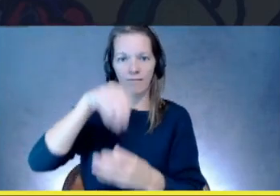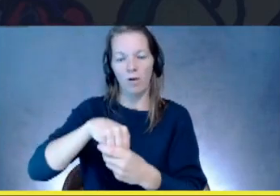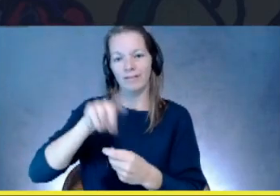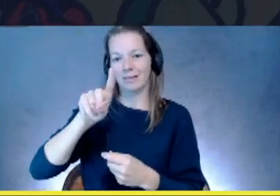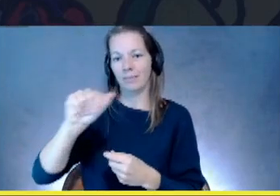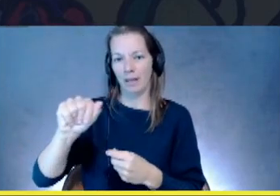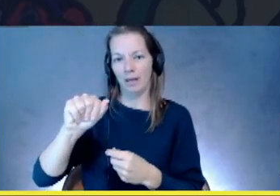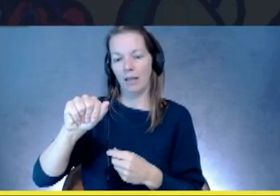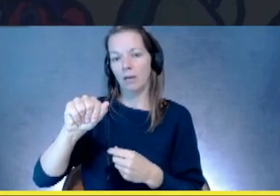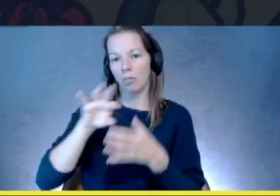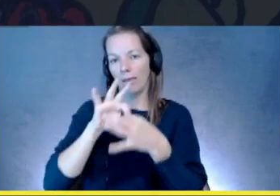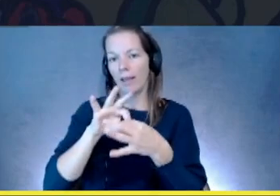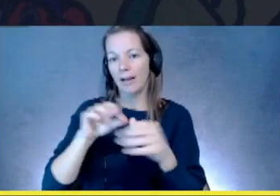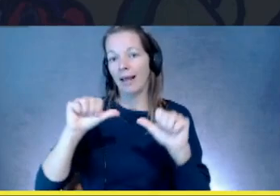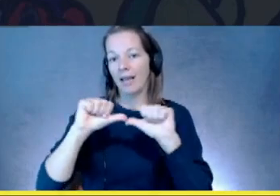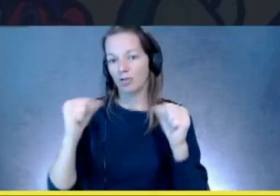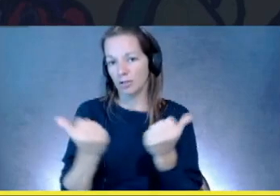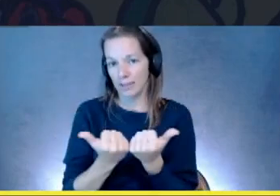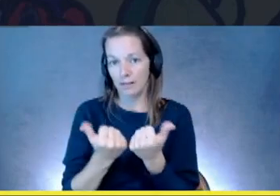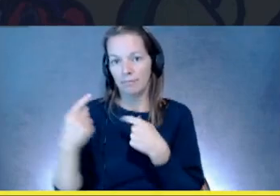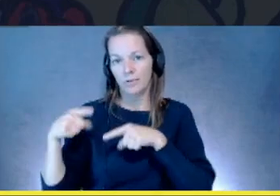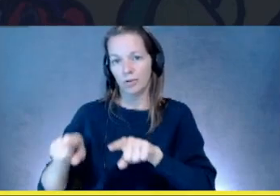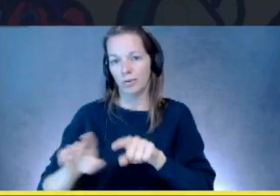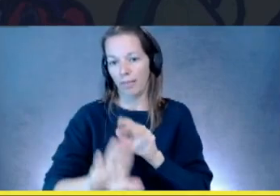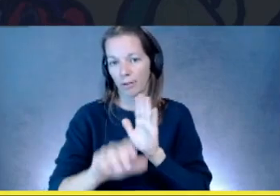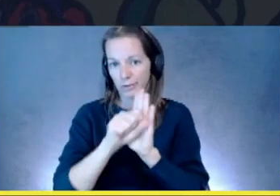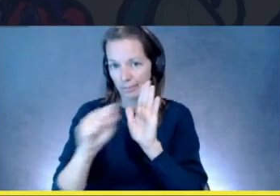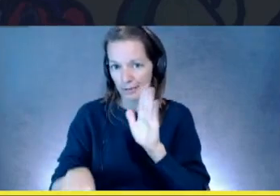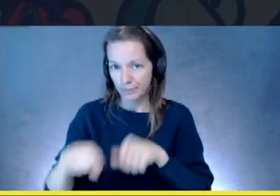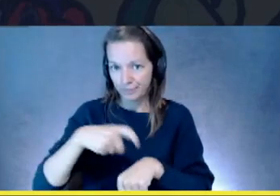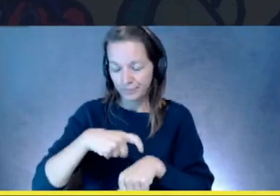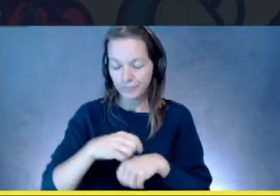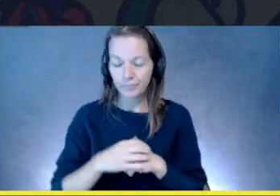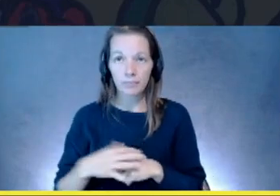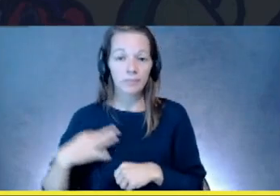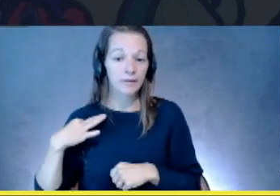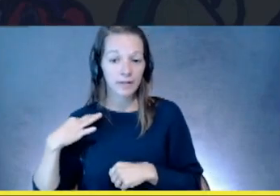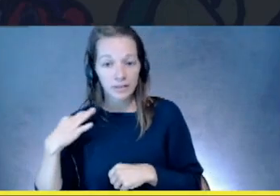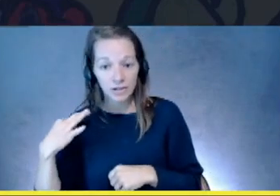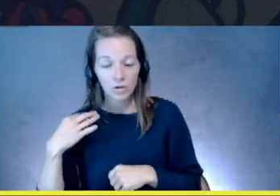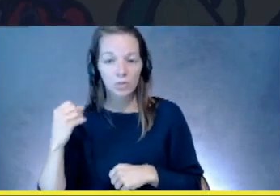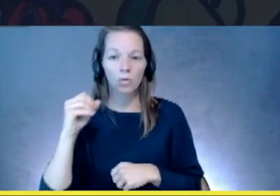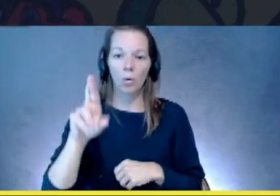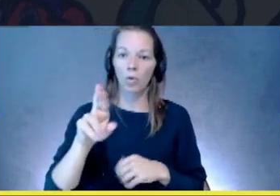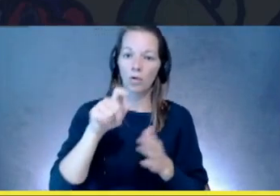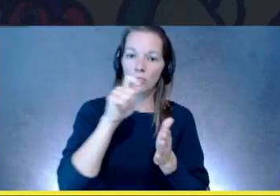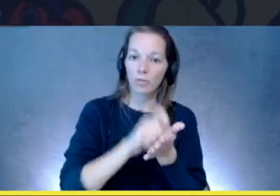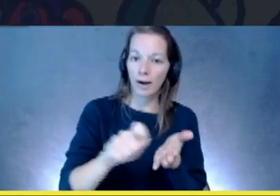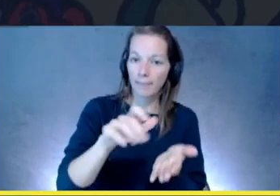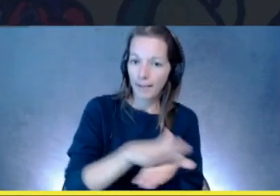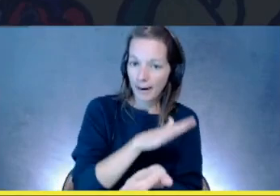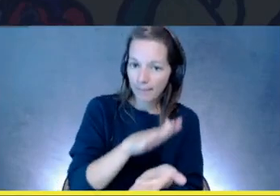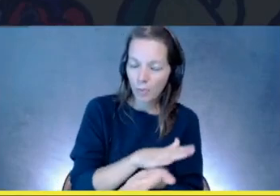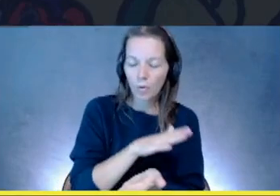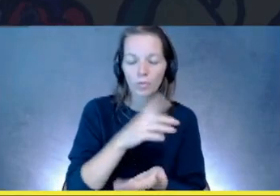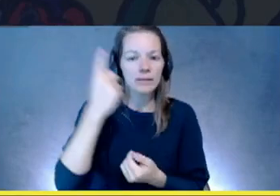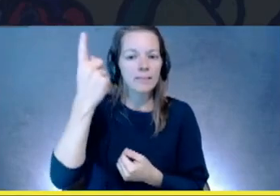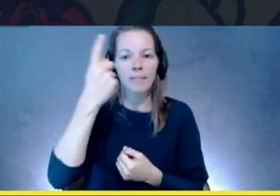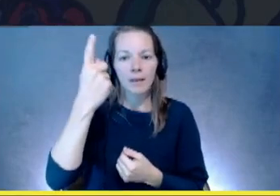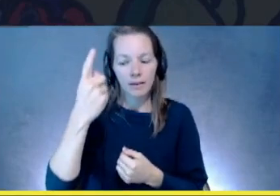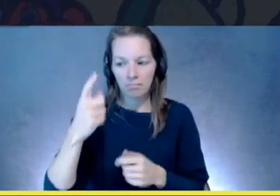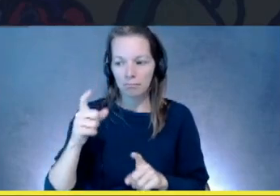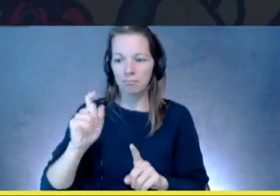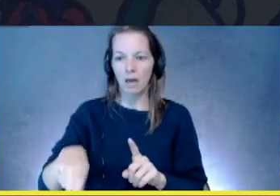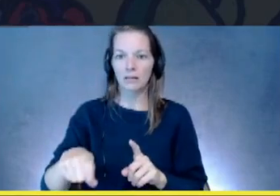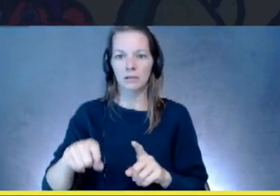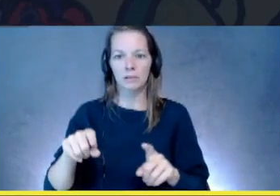during their semester, either through volunteer or through writing a paper, where they have to go and work